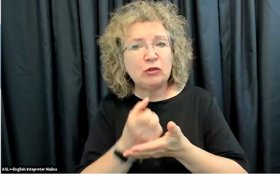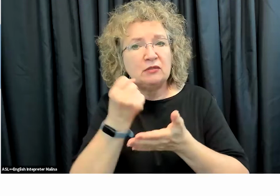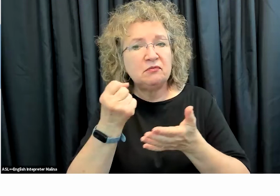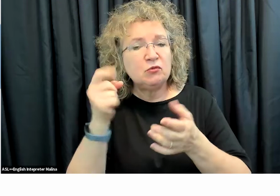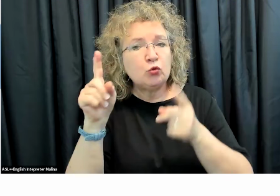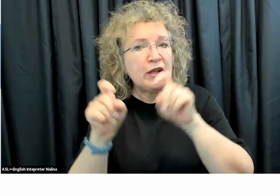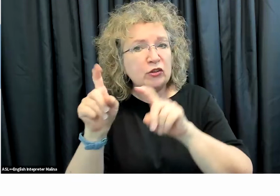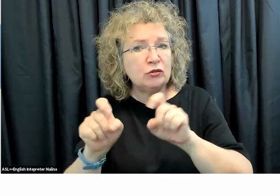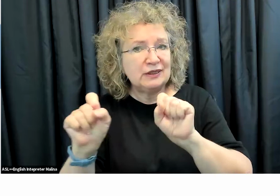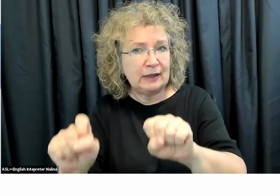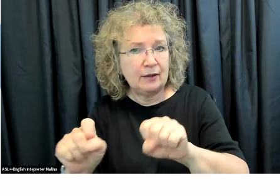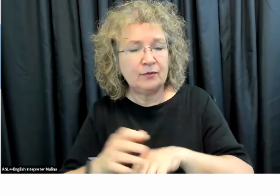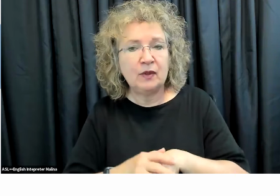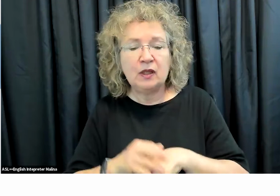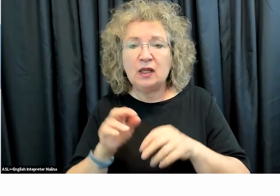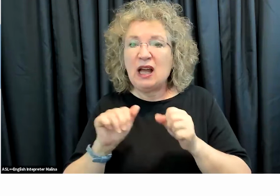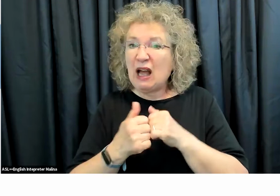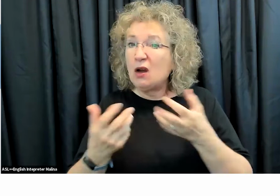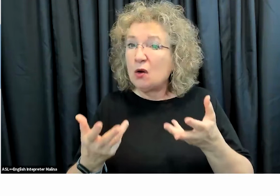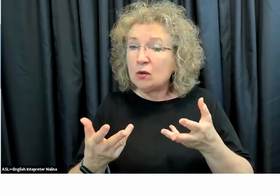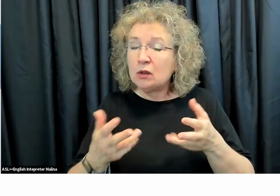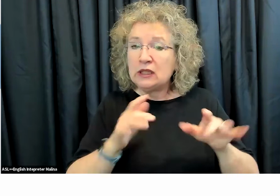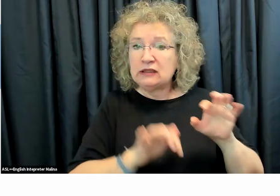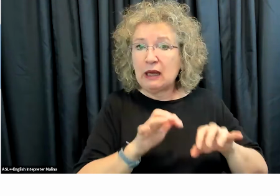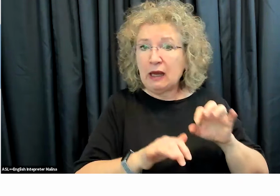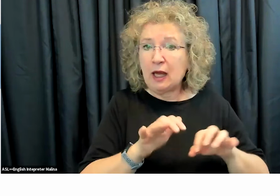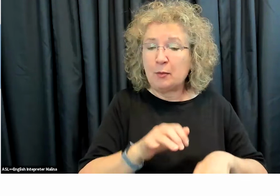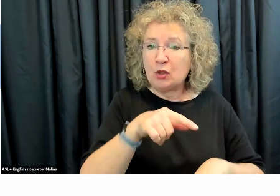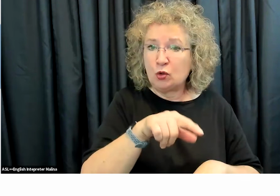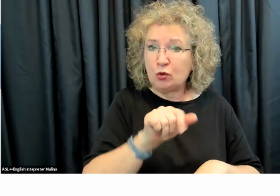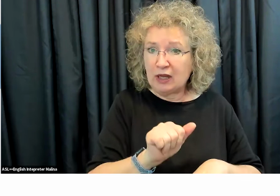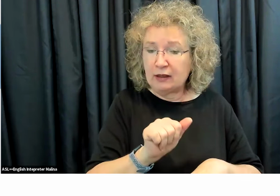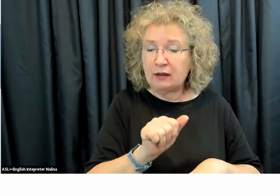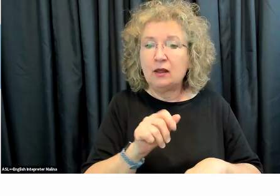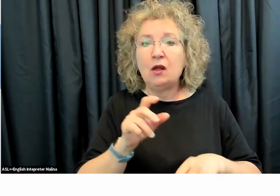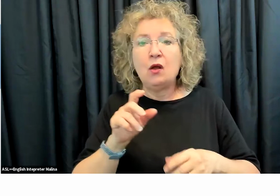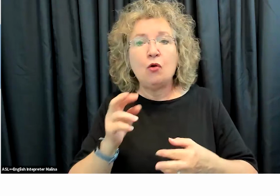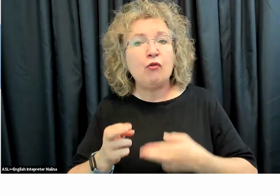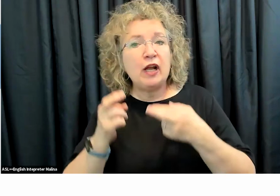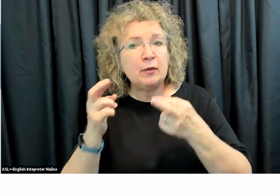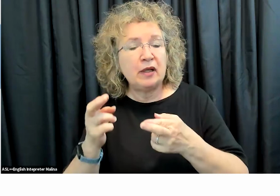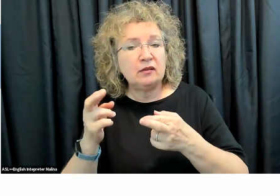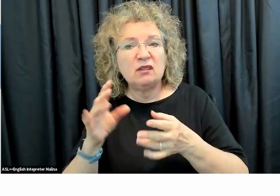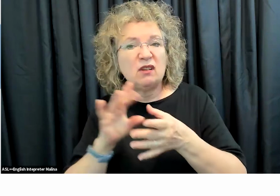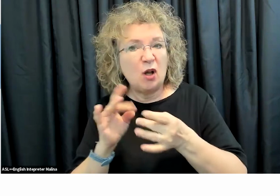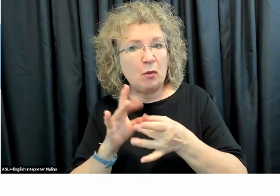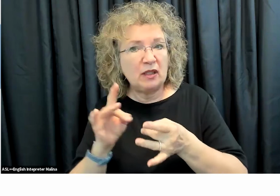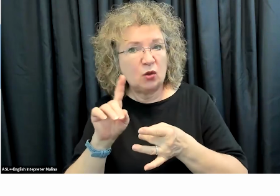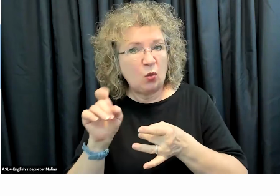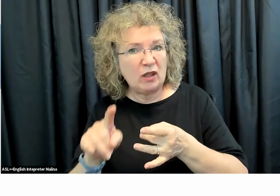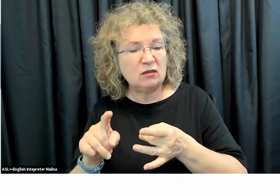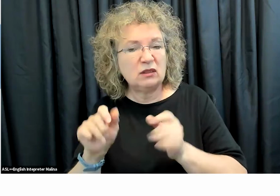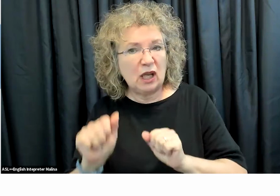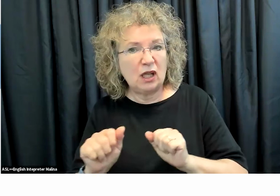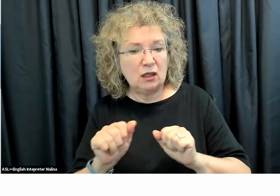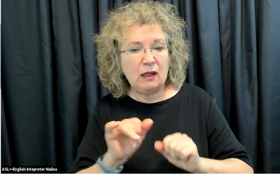questions. You can type your questions, recommendations, or comments using the Q&A function at the bottom of your